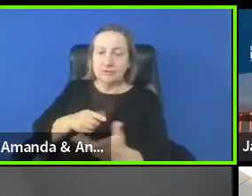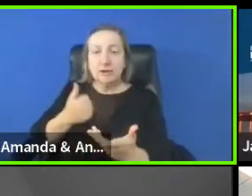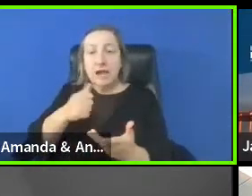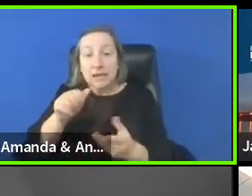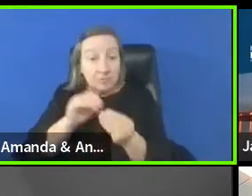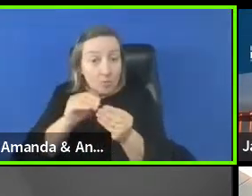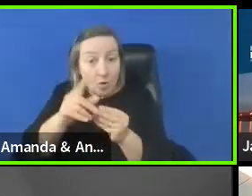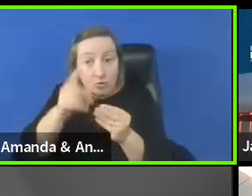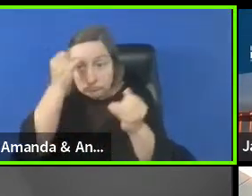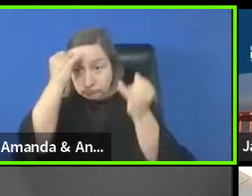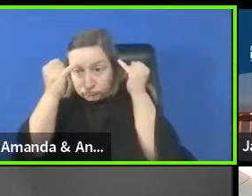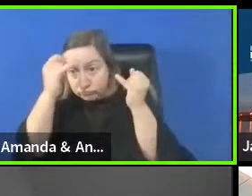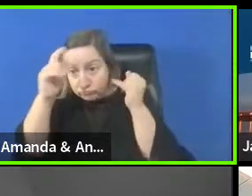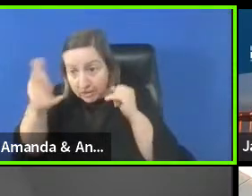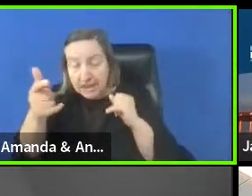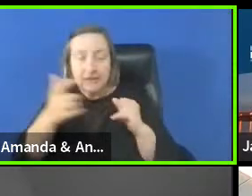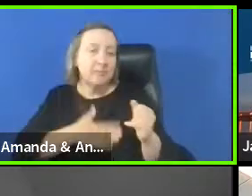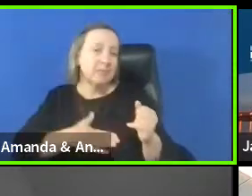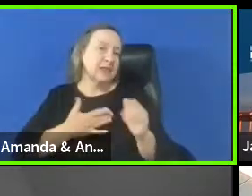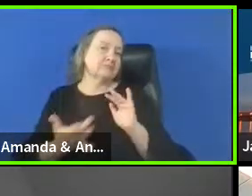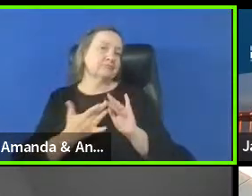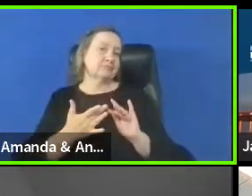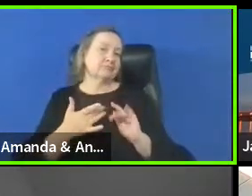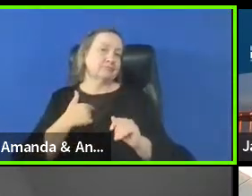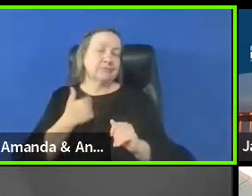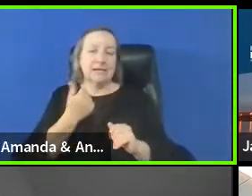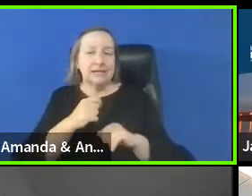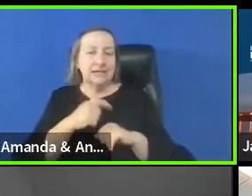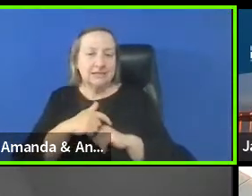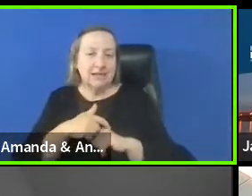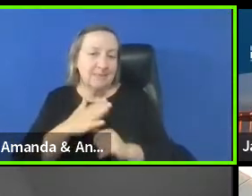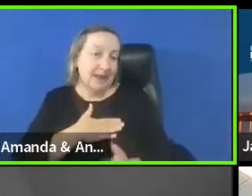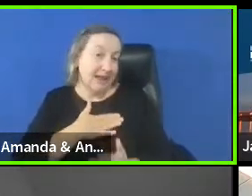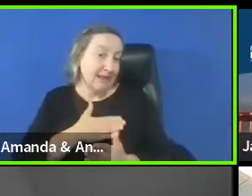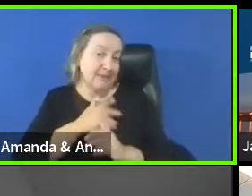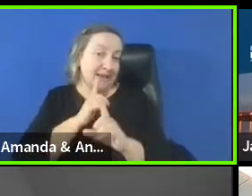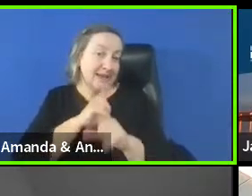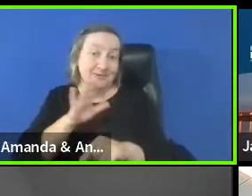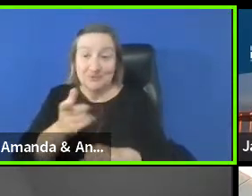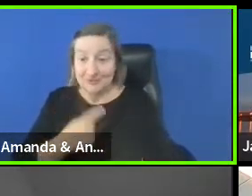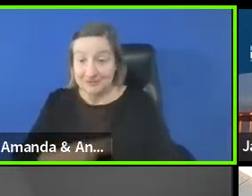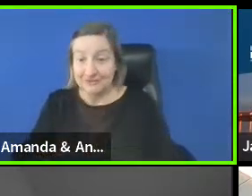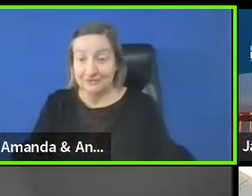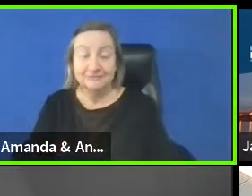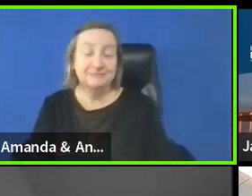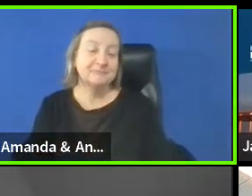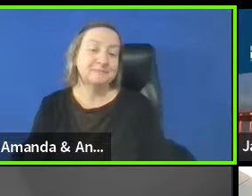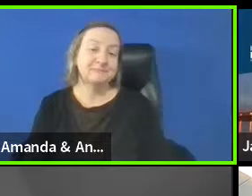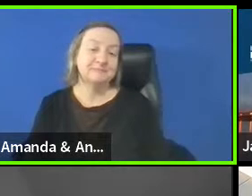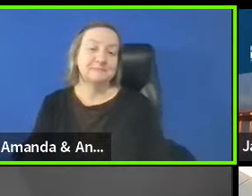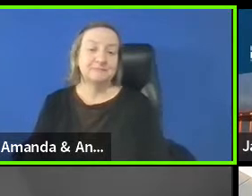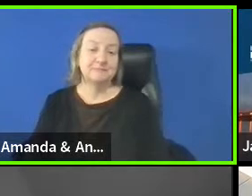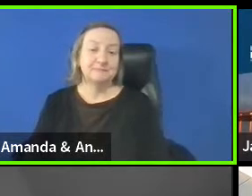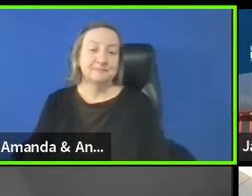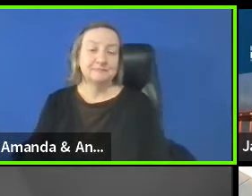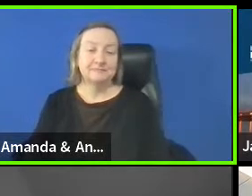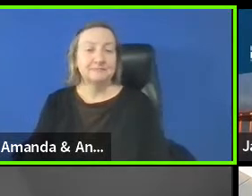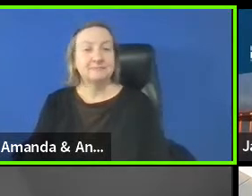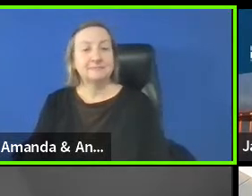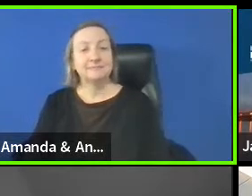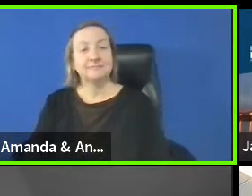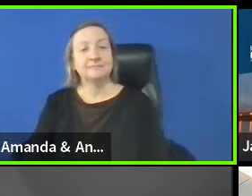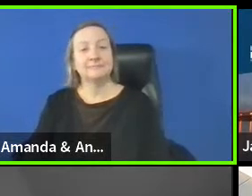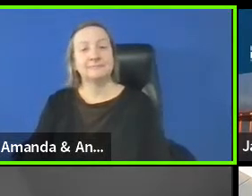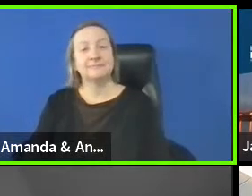of later, please feel free to reach out to me at any time, and I'll be more than happy to answer your questions. Okay. Thank you very